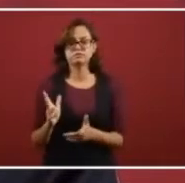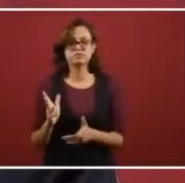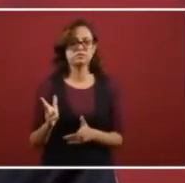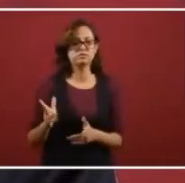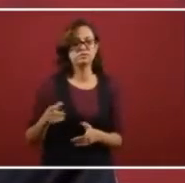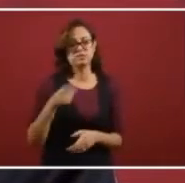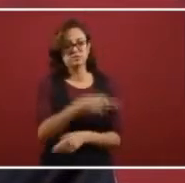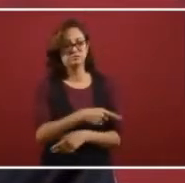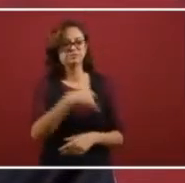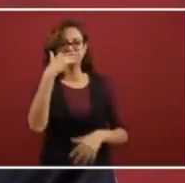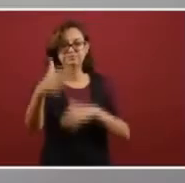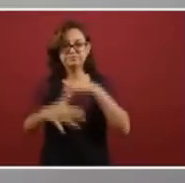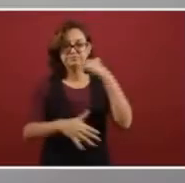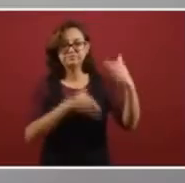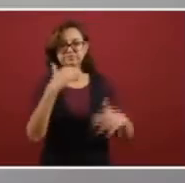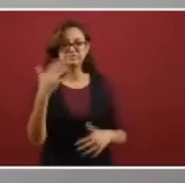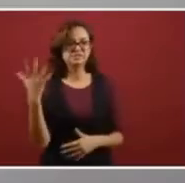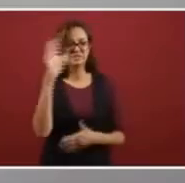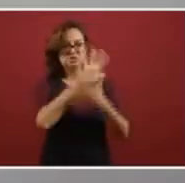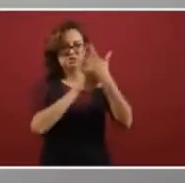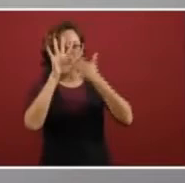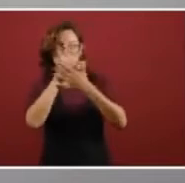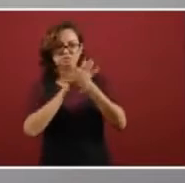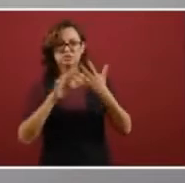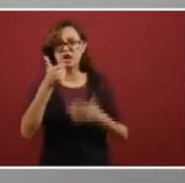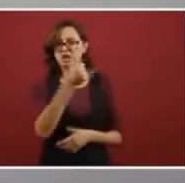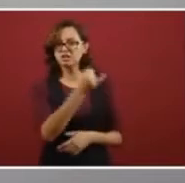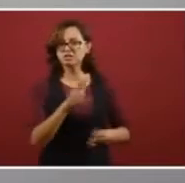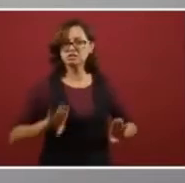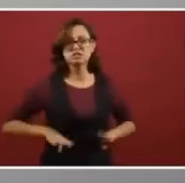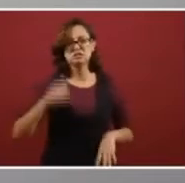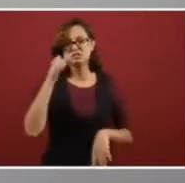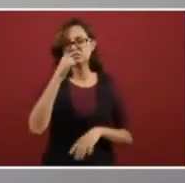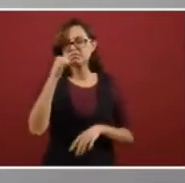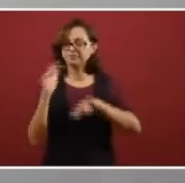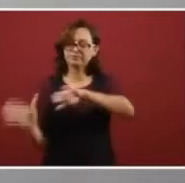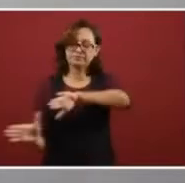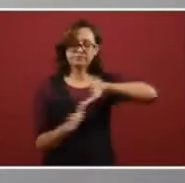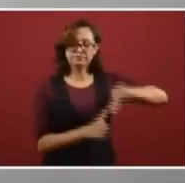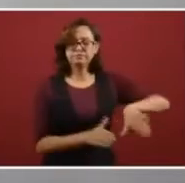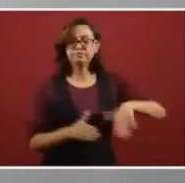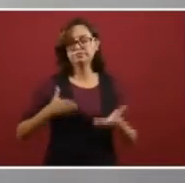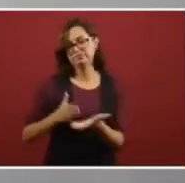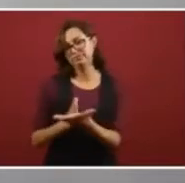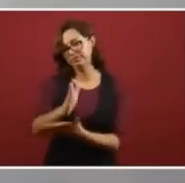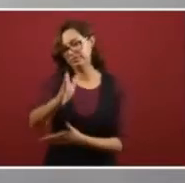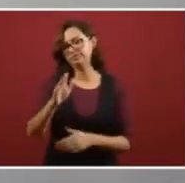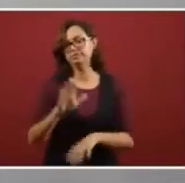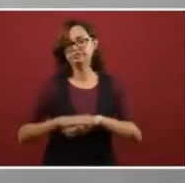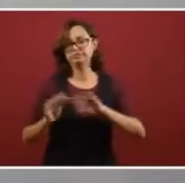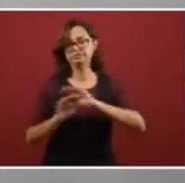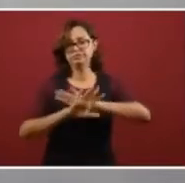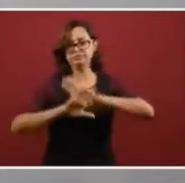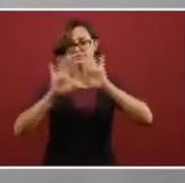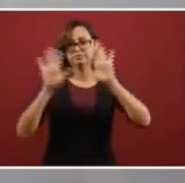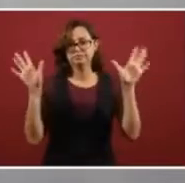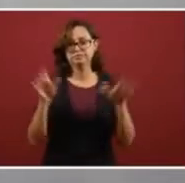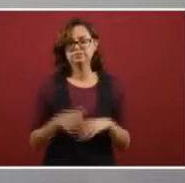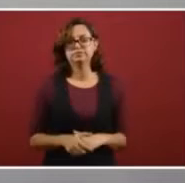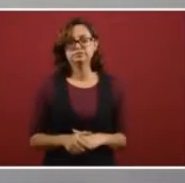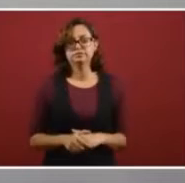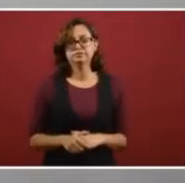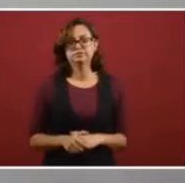aside that route that they always took. And that is why this is an important about